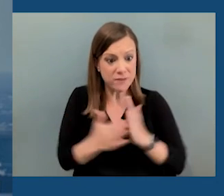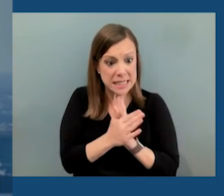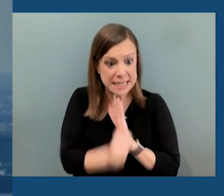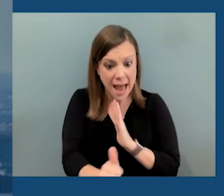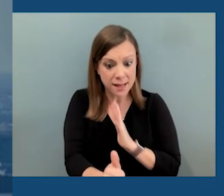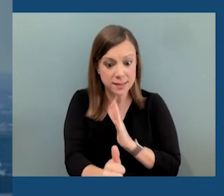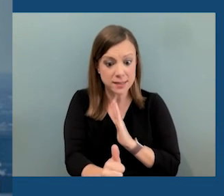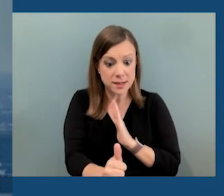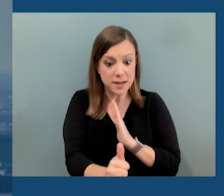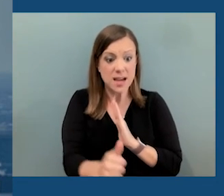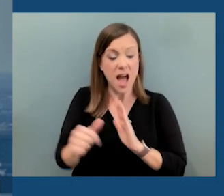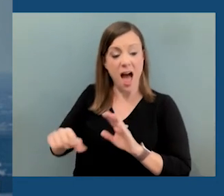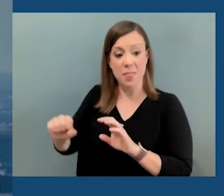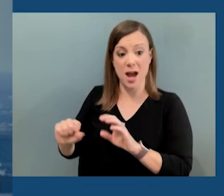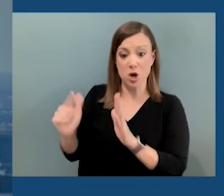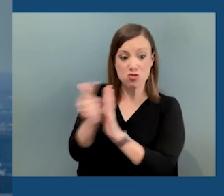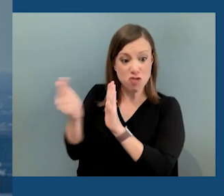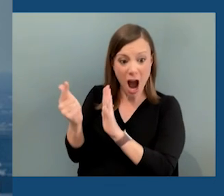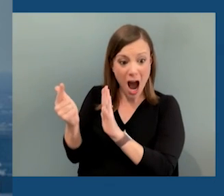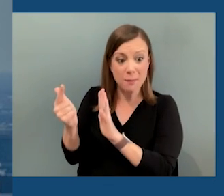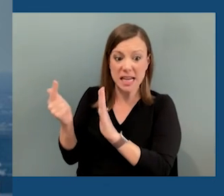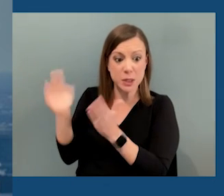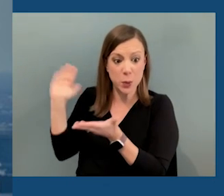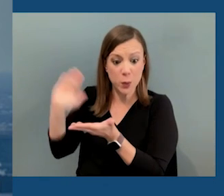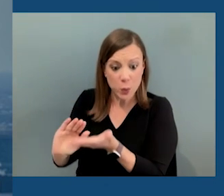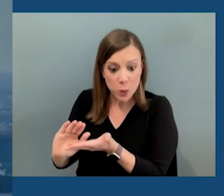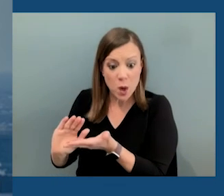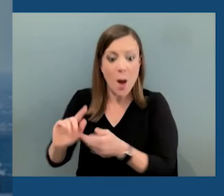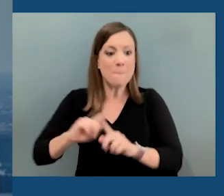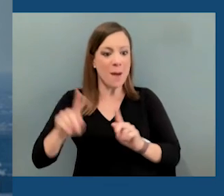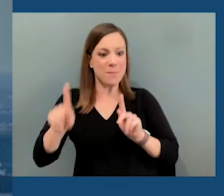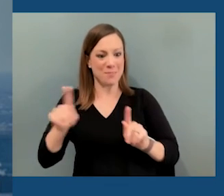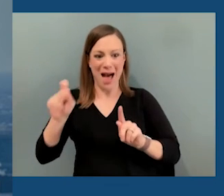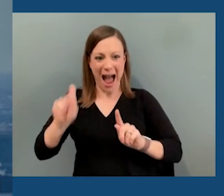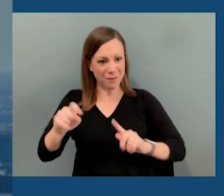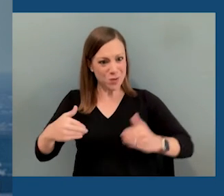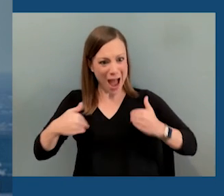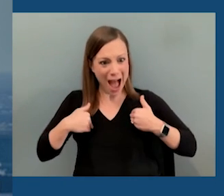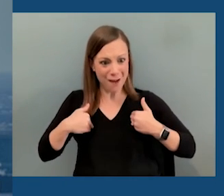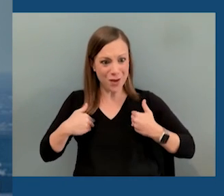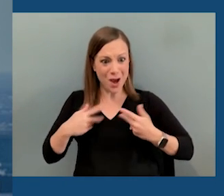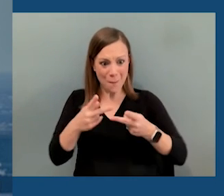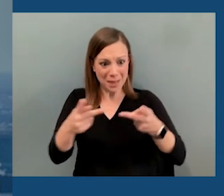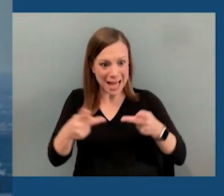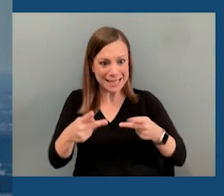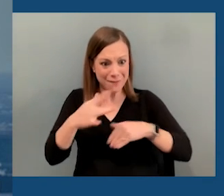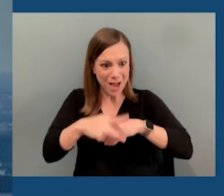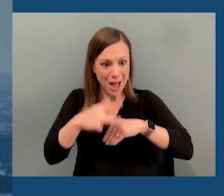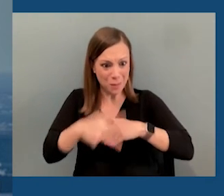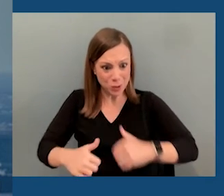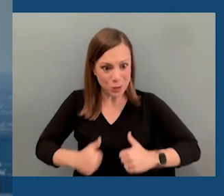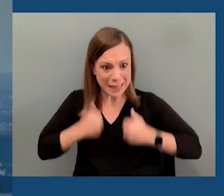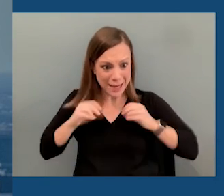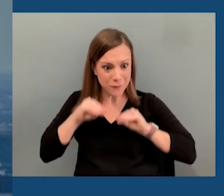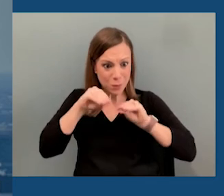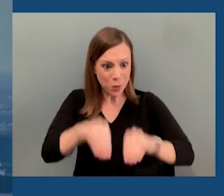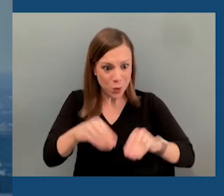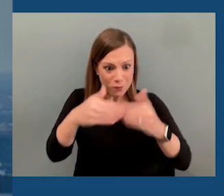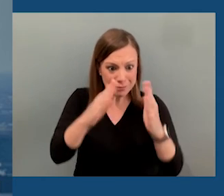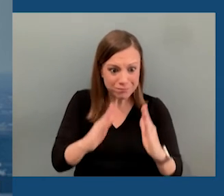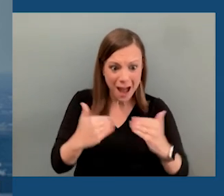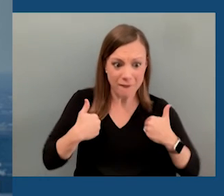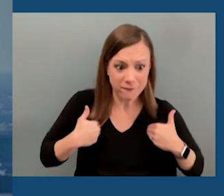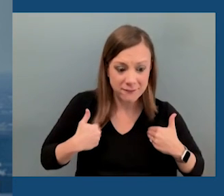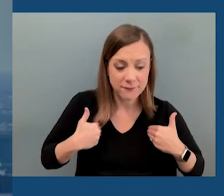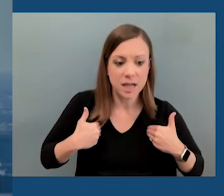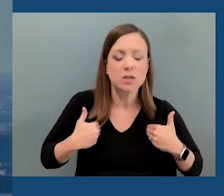on a pillow somewhere every night. They have to have a place to live. That is the only thing. So we're going to build housing, childcare,